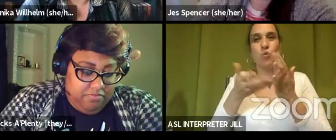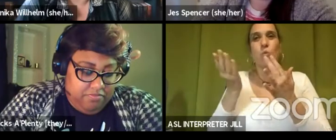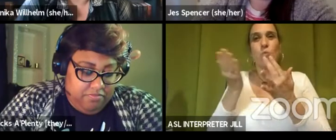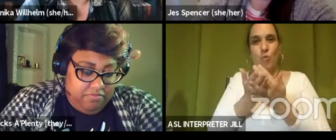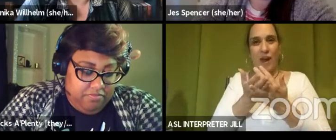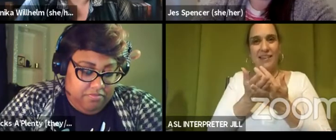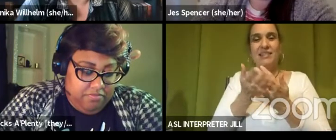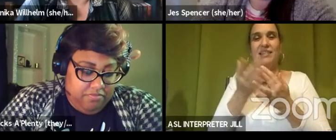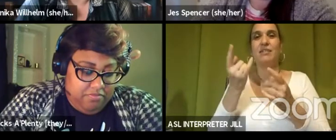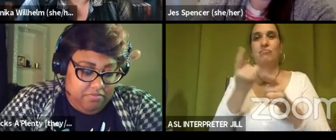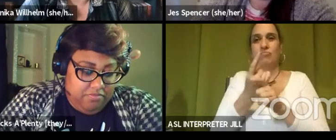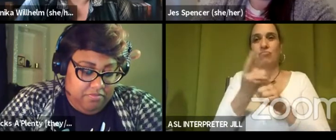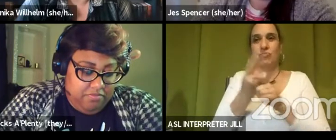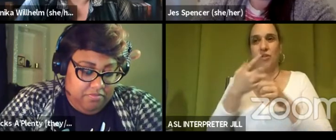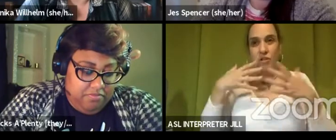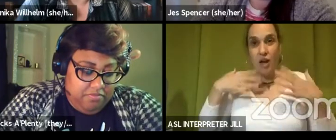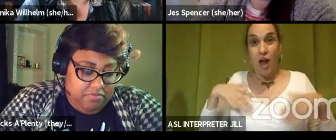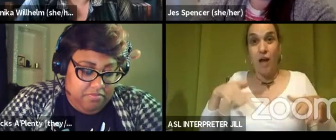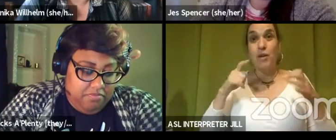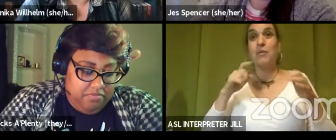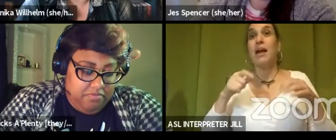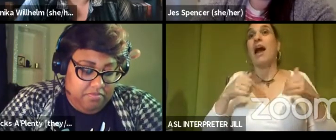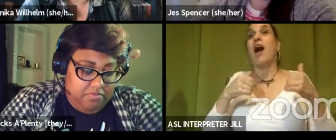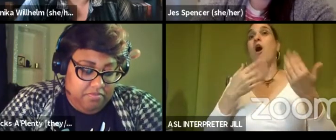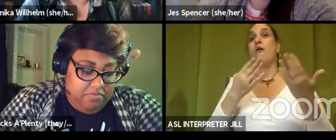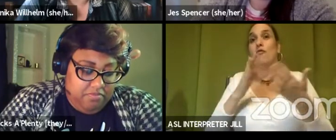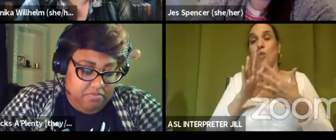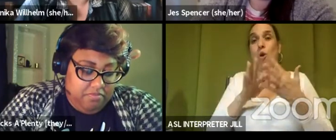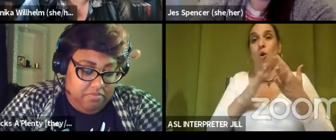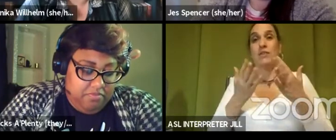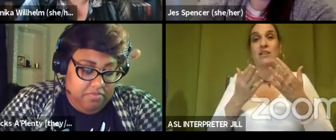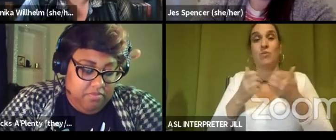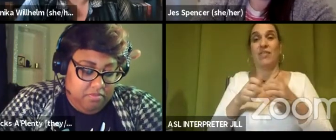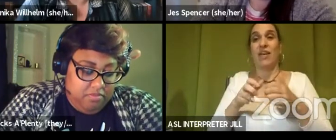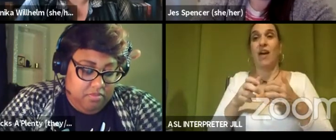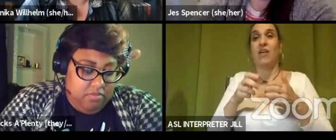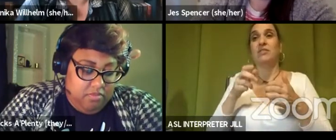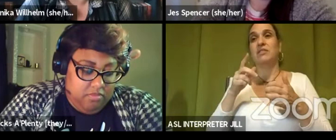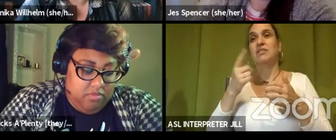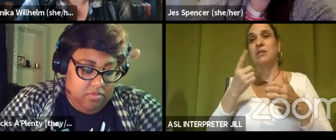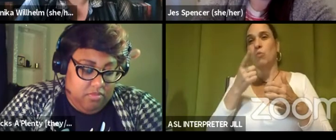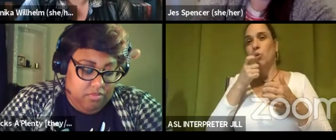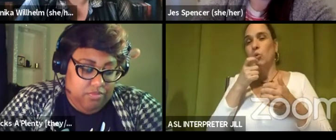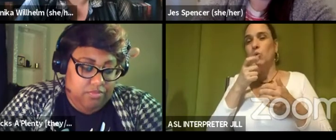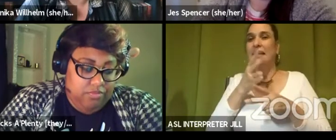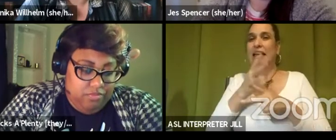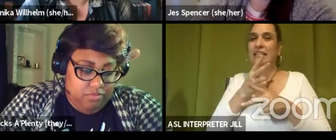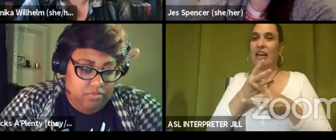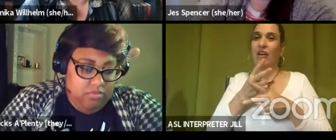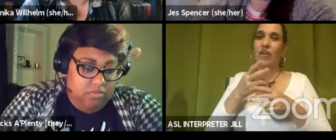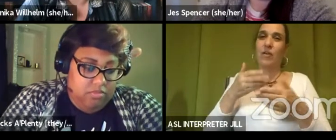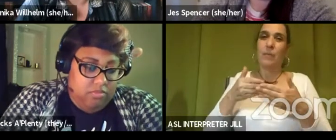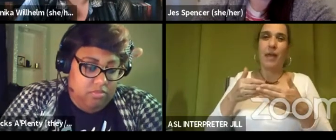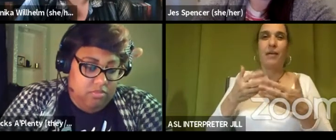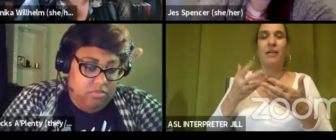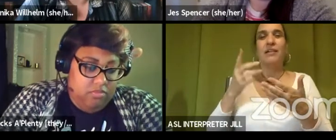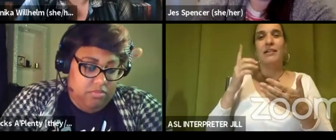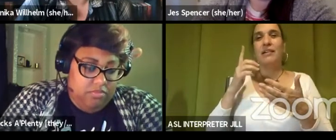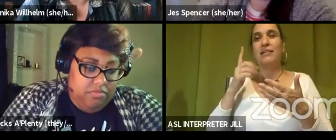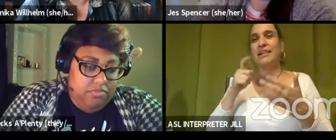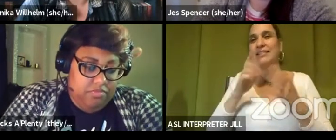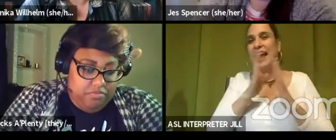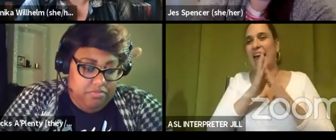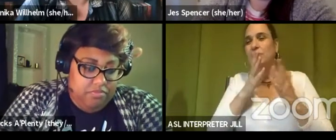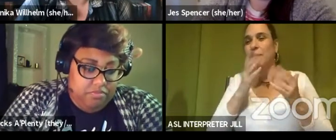to offer those things without a caregiver needing to ask, since it can feel like such an uncomfortable or controversial